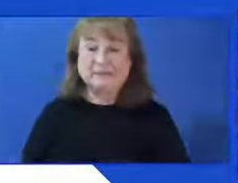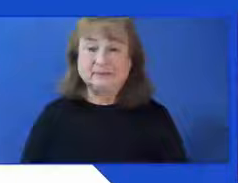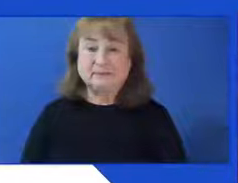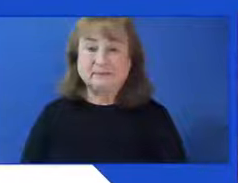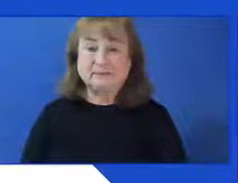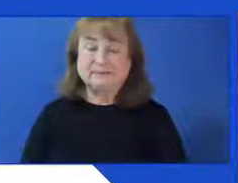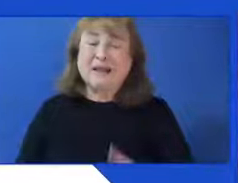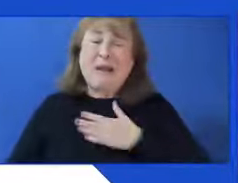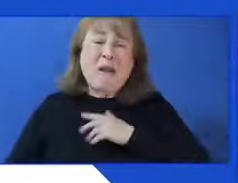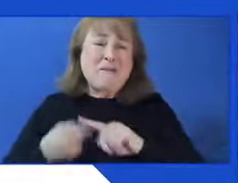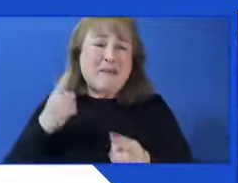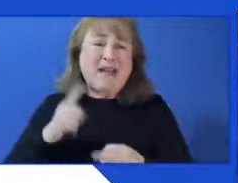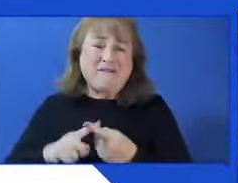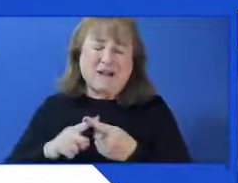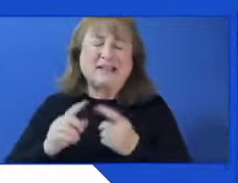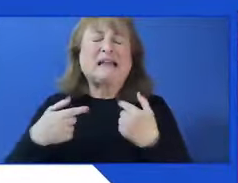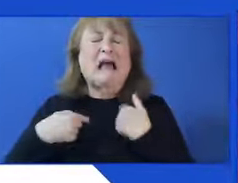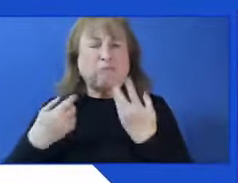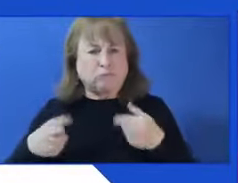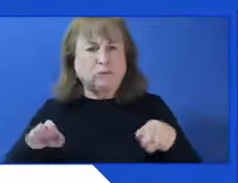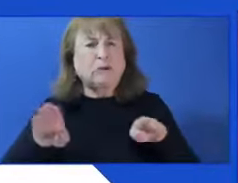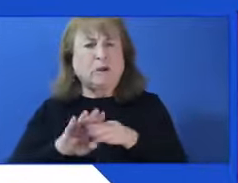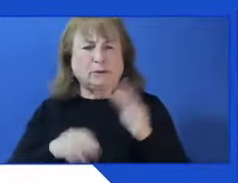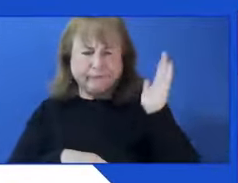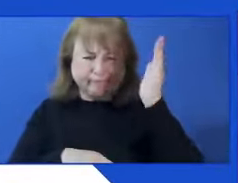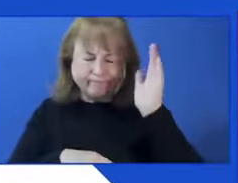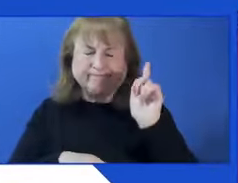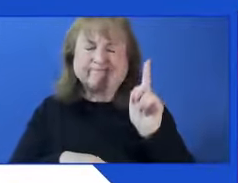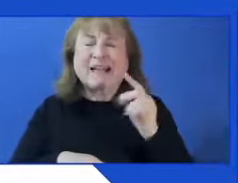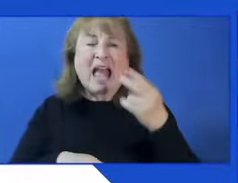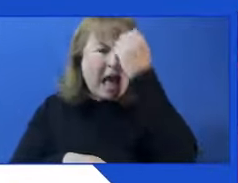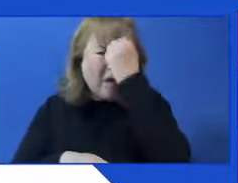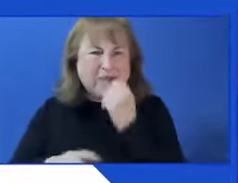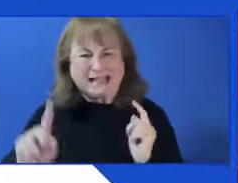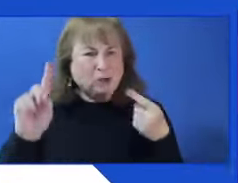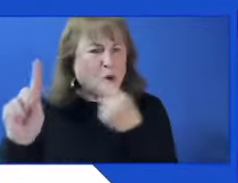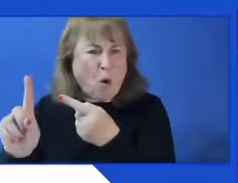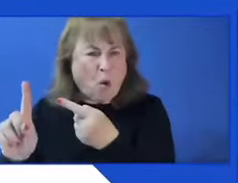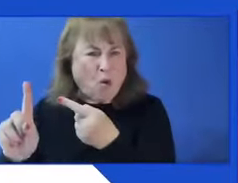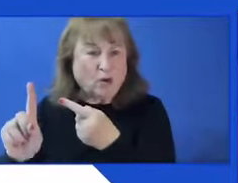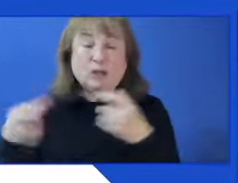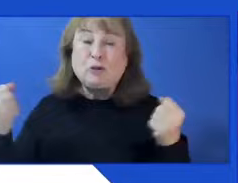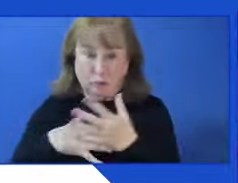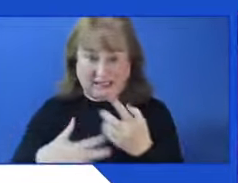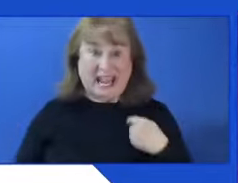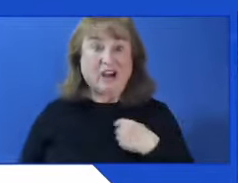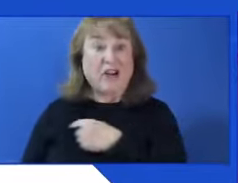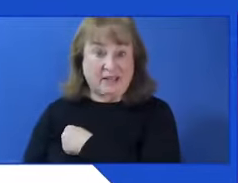My friends, in conclusion, Hamas's goal was to scare us.